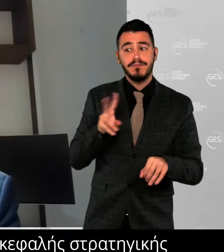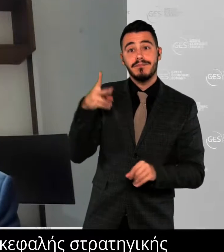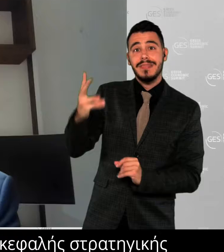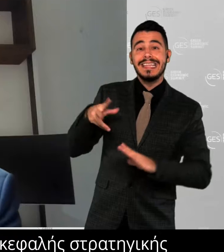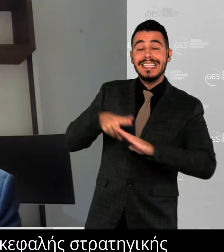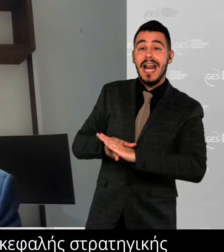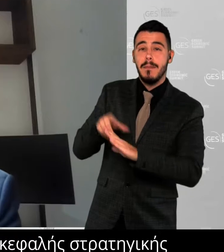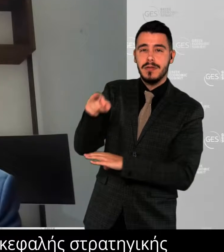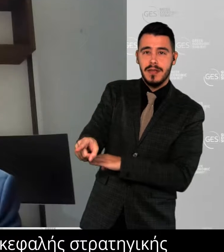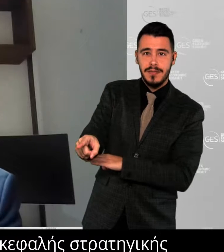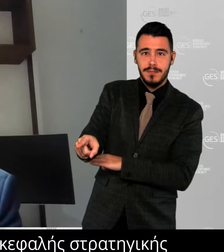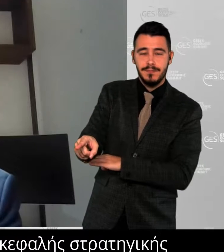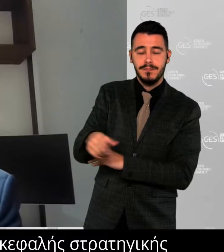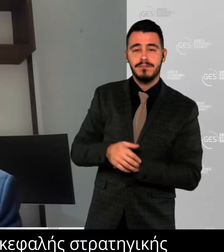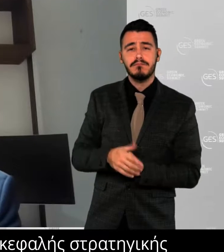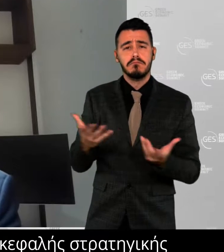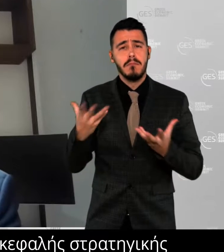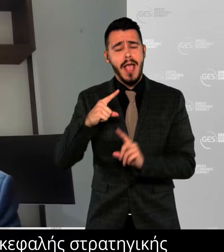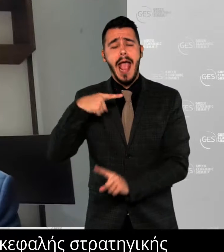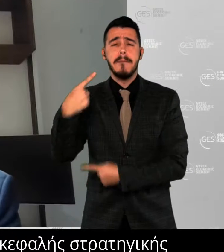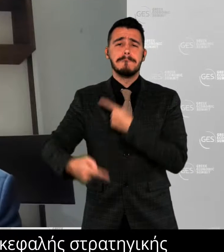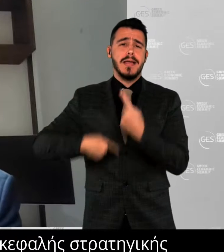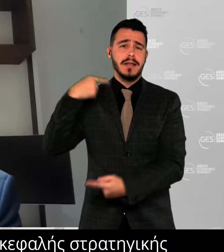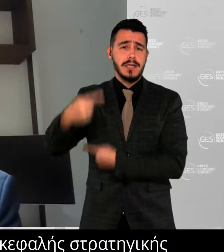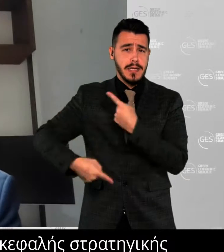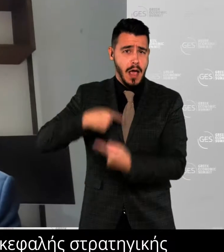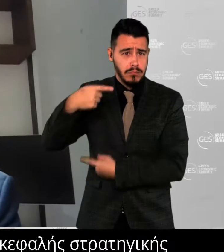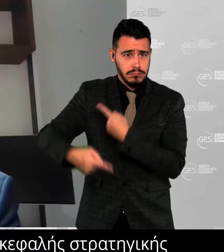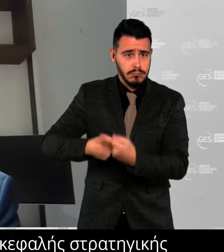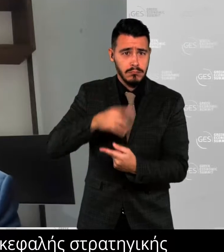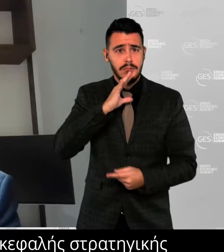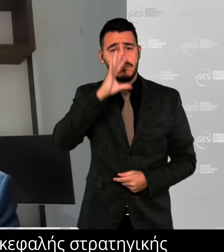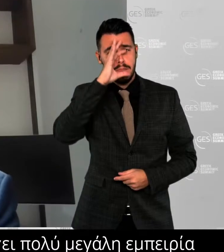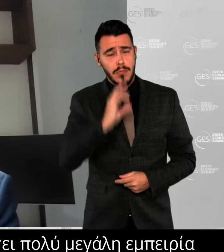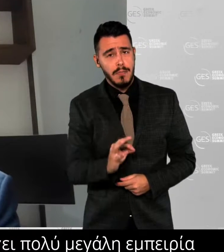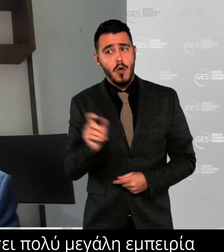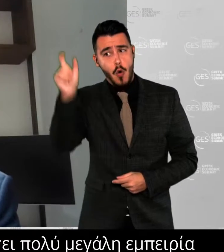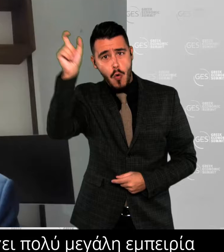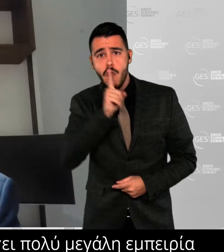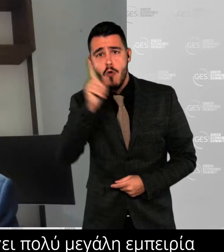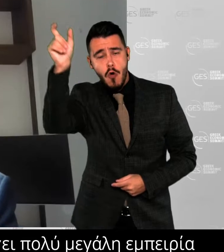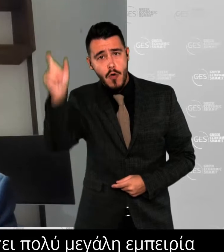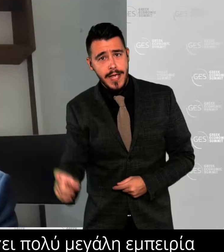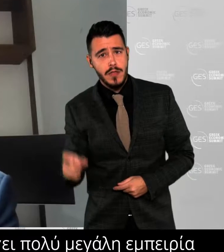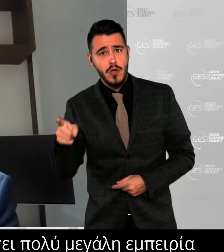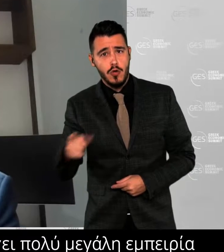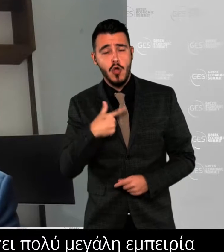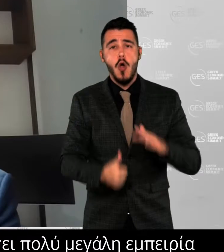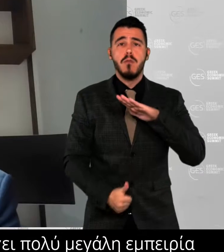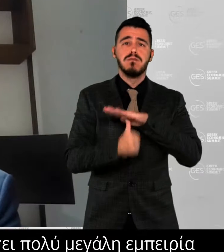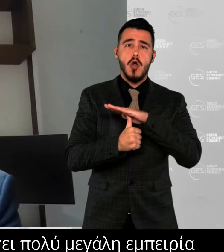sector. He is also the operational chair of the Net Zero Banking Alliance, the UN's body that brings together